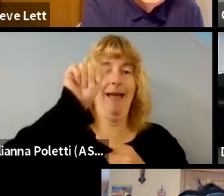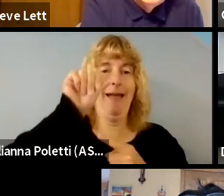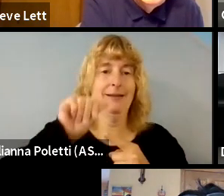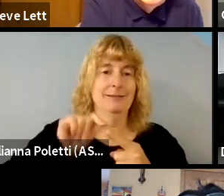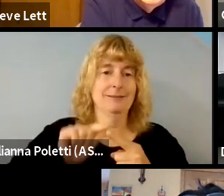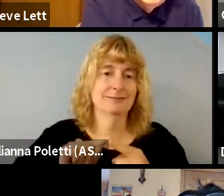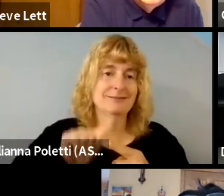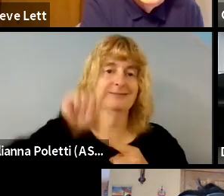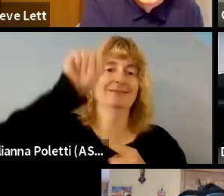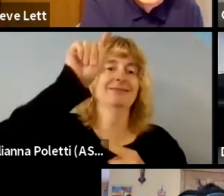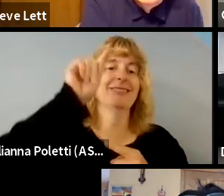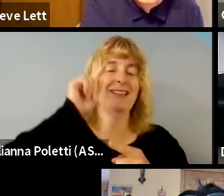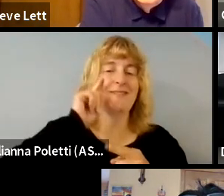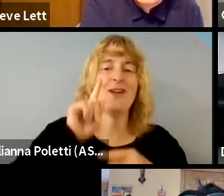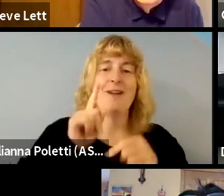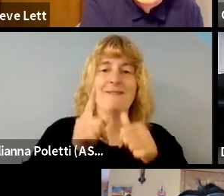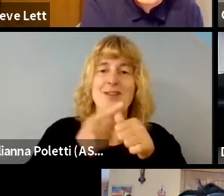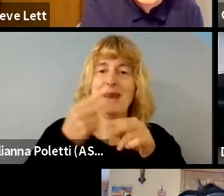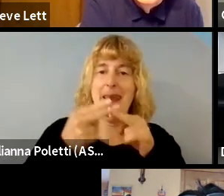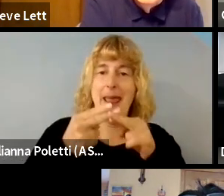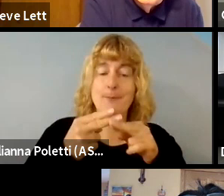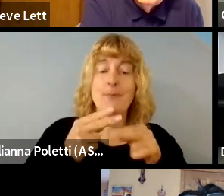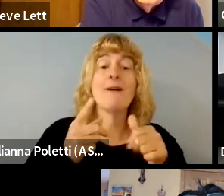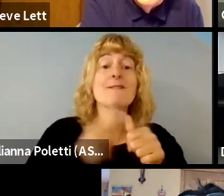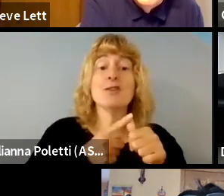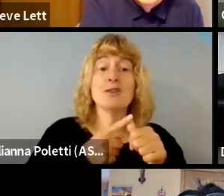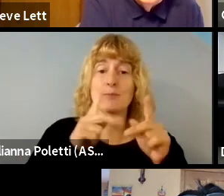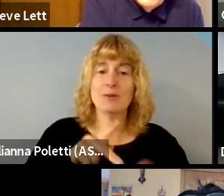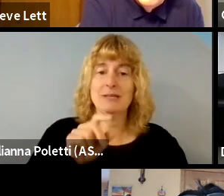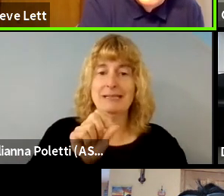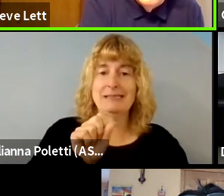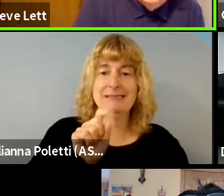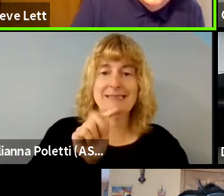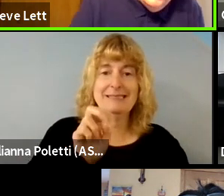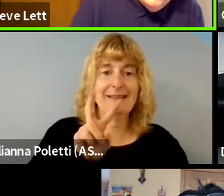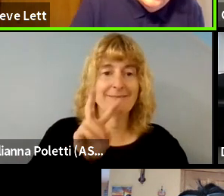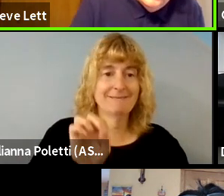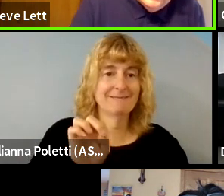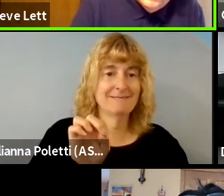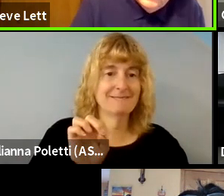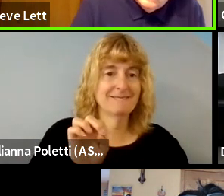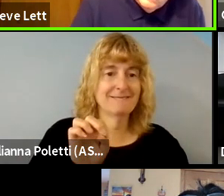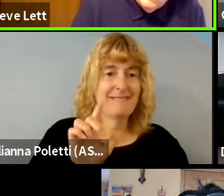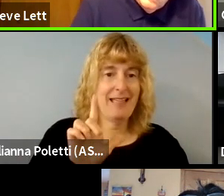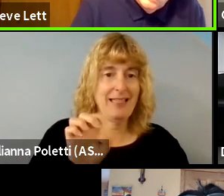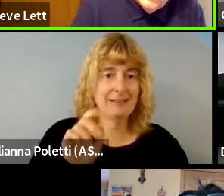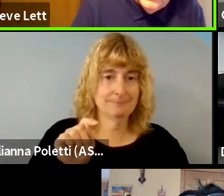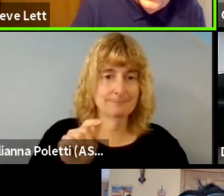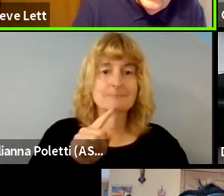which means first person is Steve Lett. Rhonda.